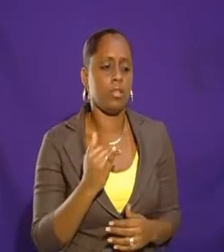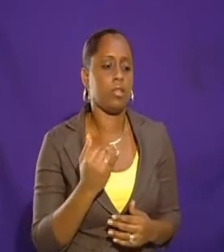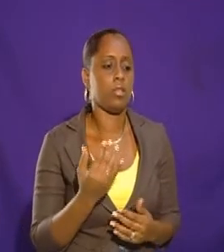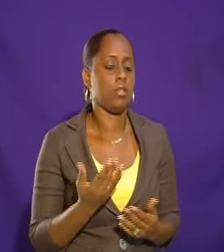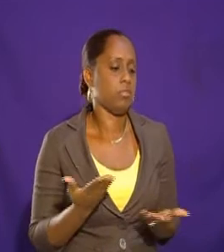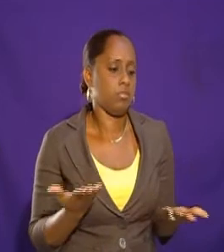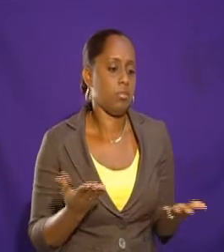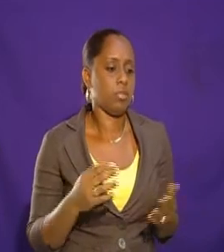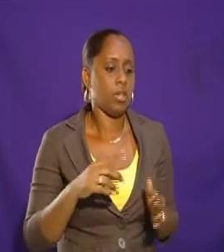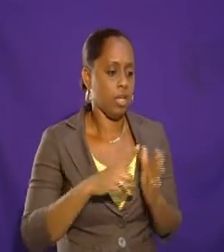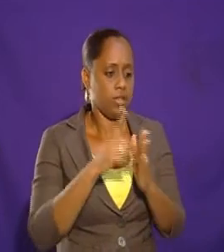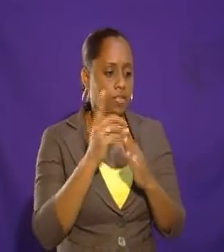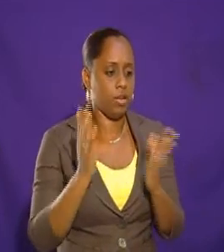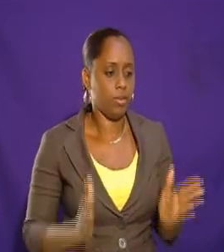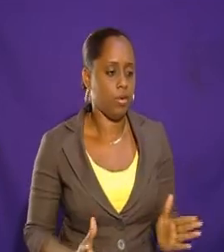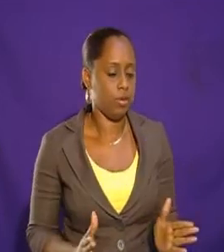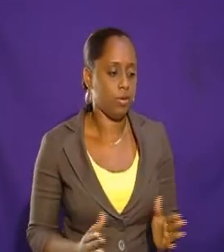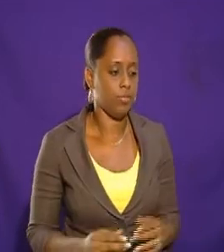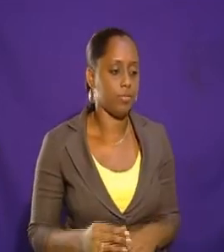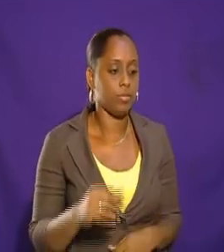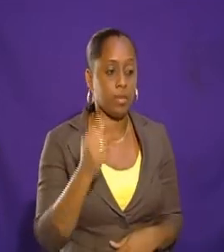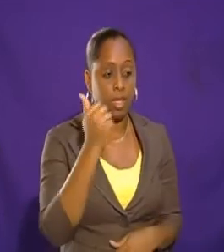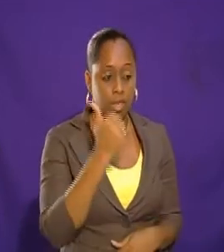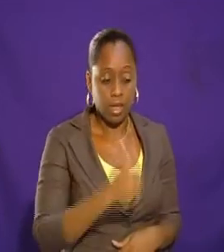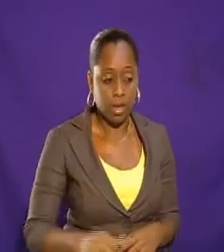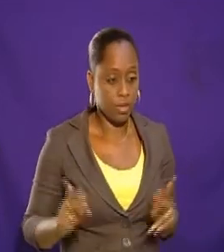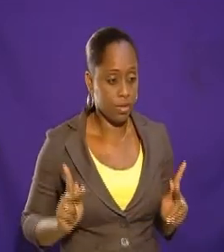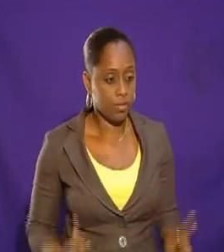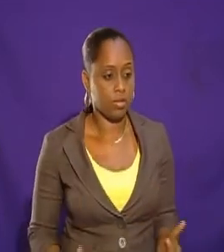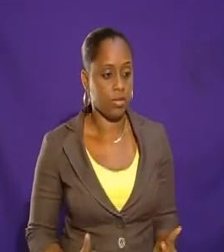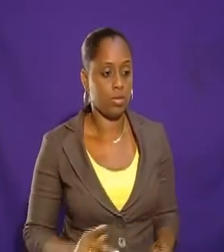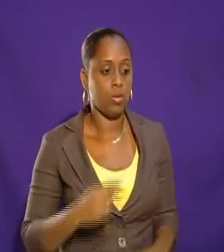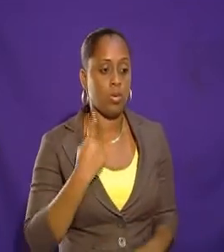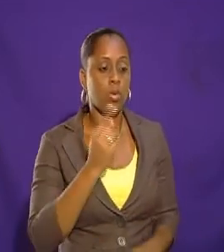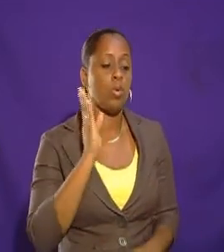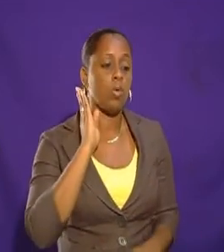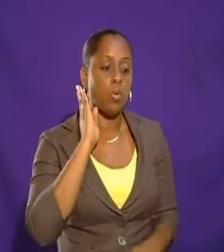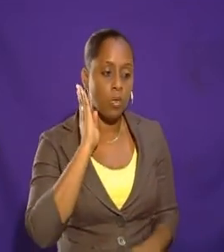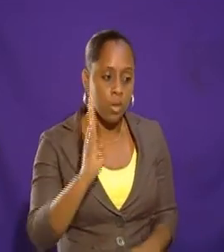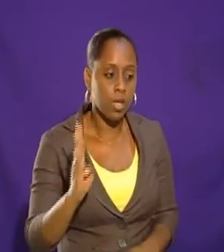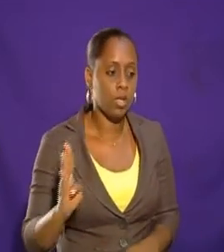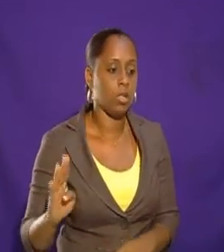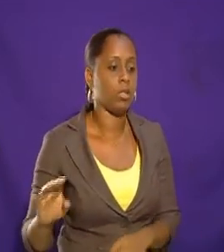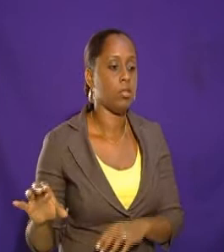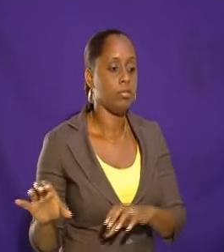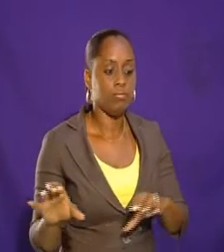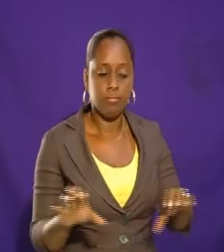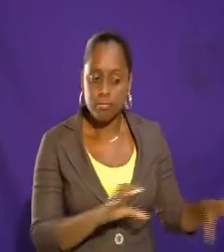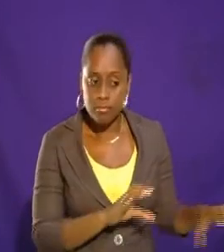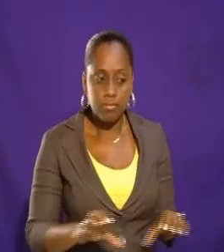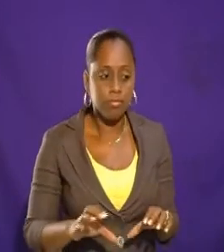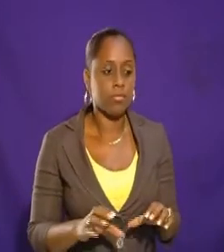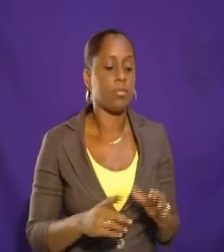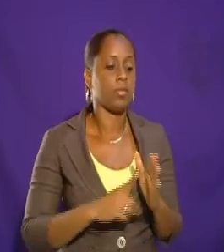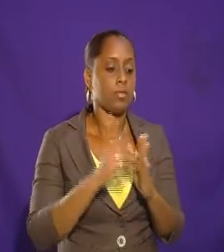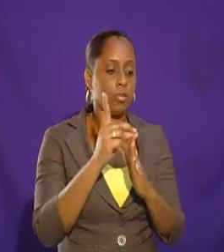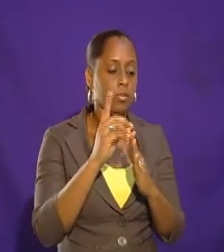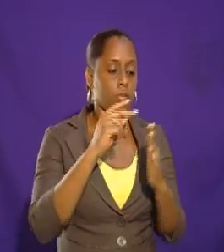Who is therefore considered to be a developer? Any person who will be carrying out development projects.